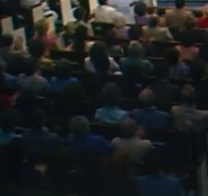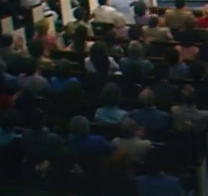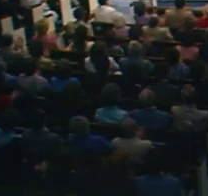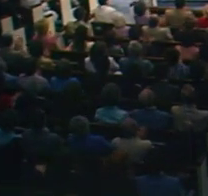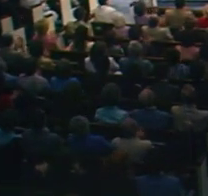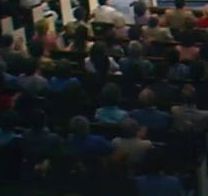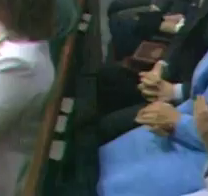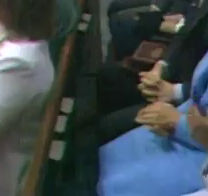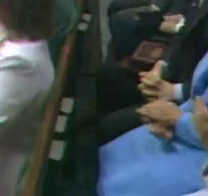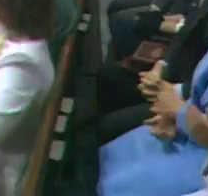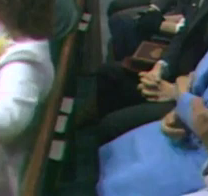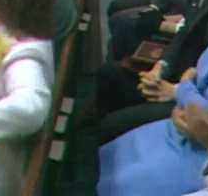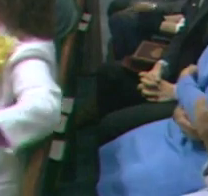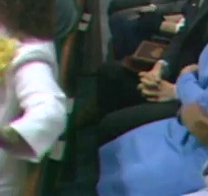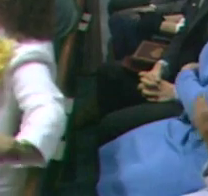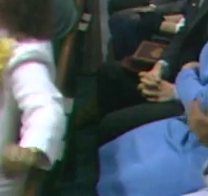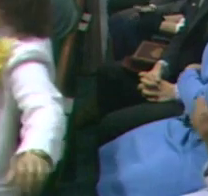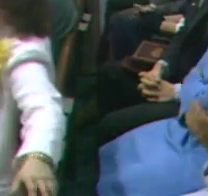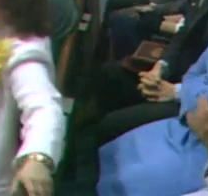Amen.